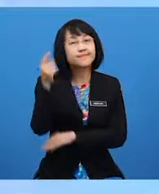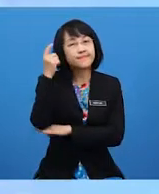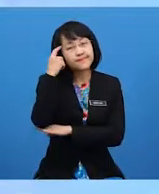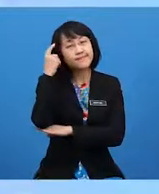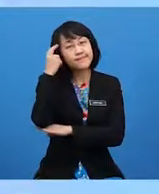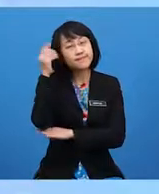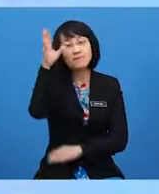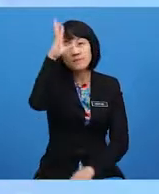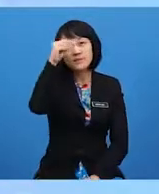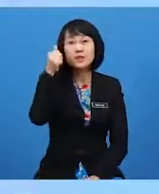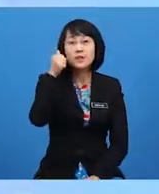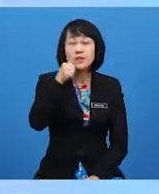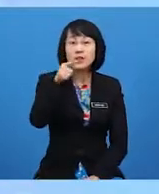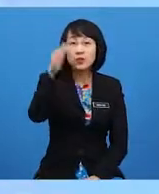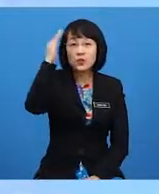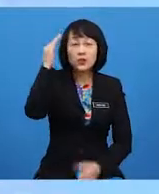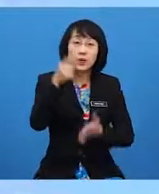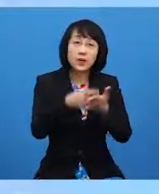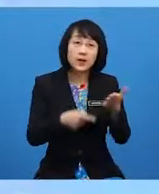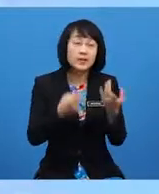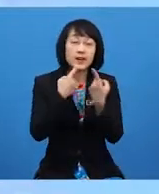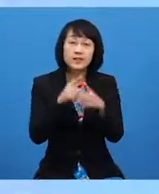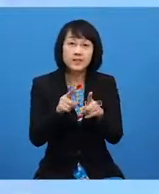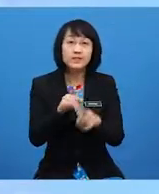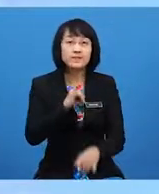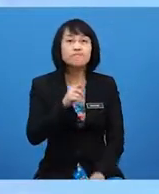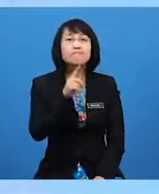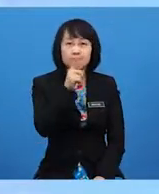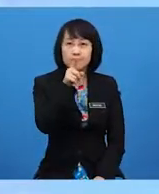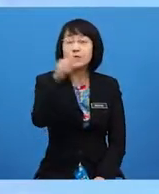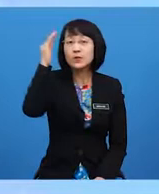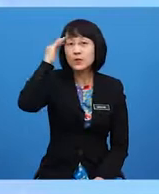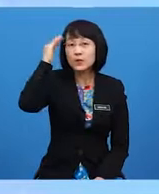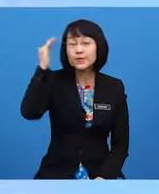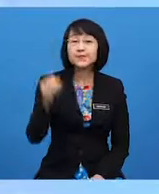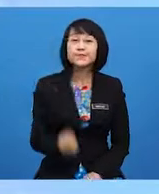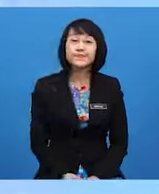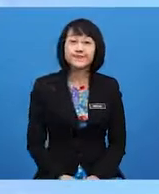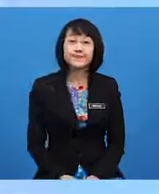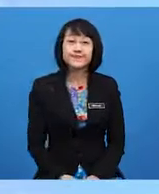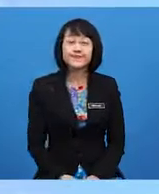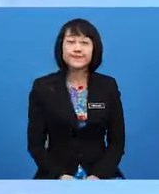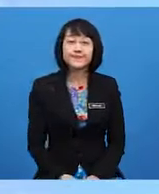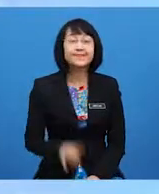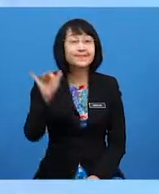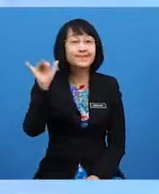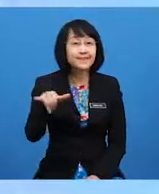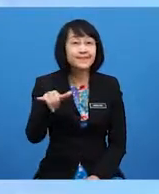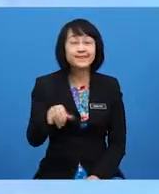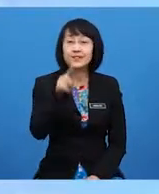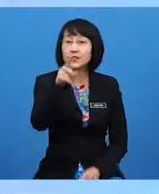Well, yes, you are right. The answer is on. The cat is on the